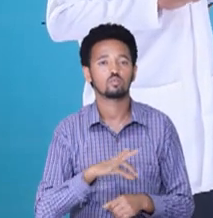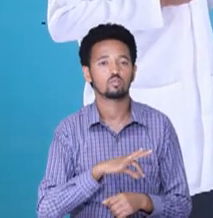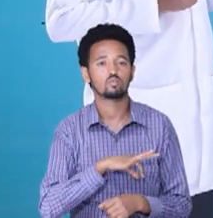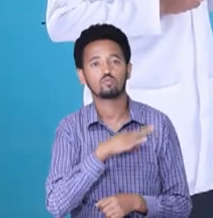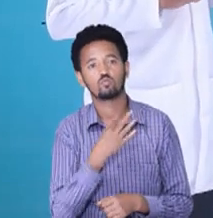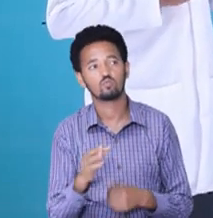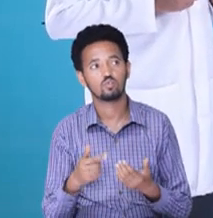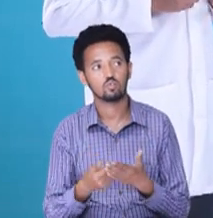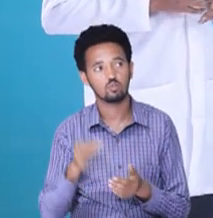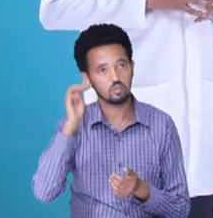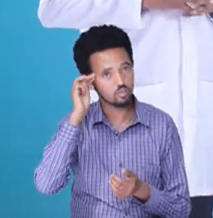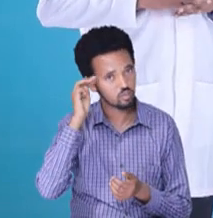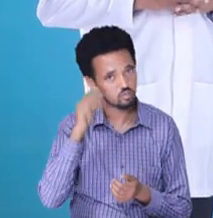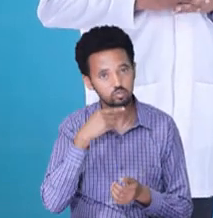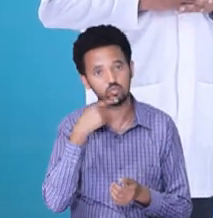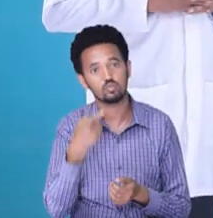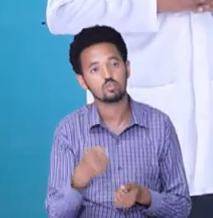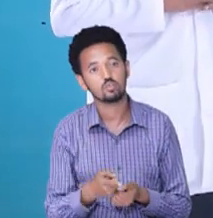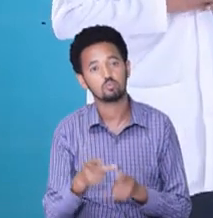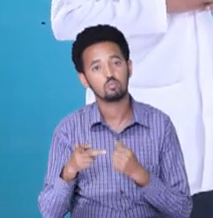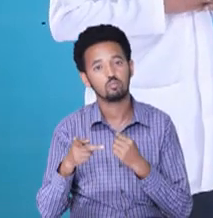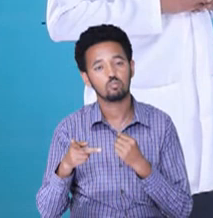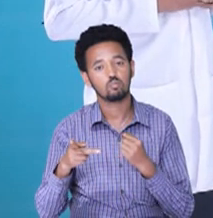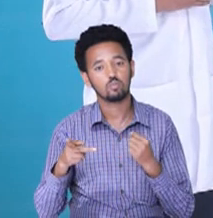other one, Marseillaise, La Marseillaise, a patriotic song